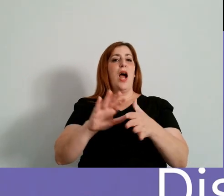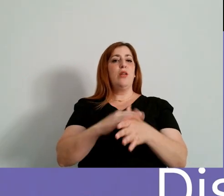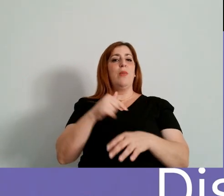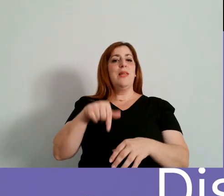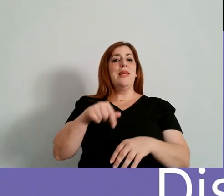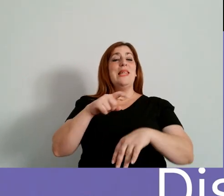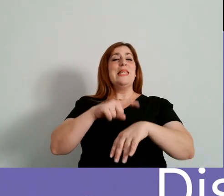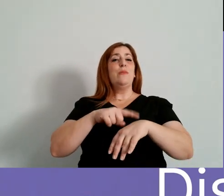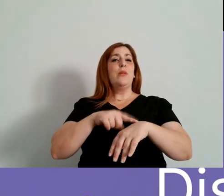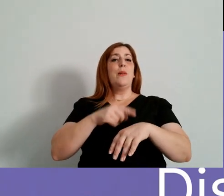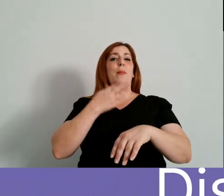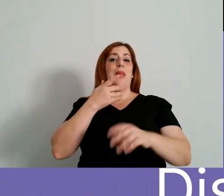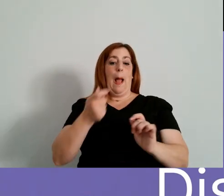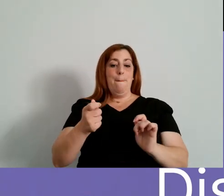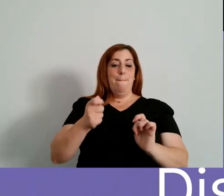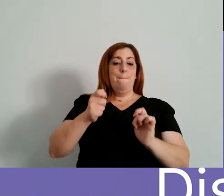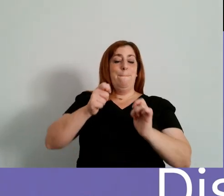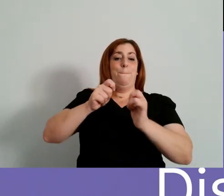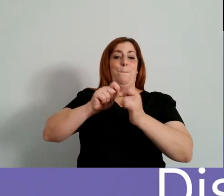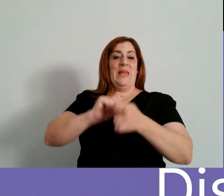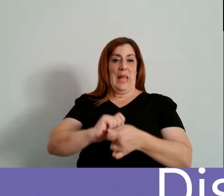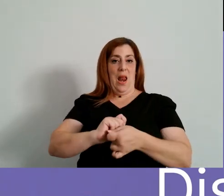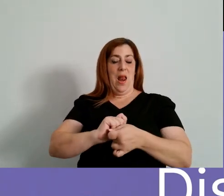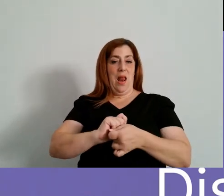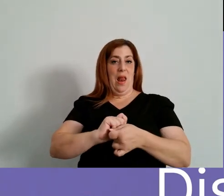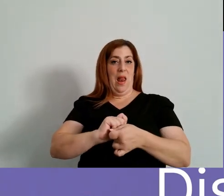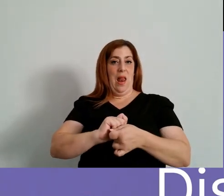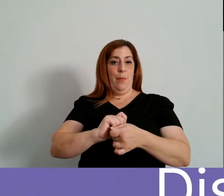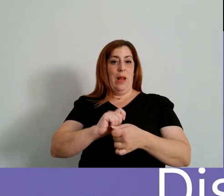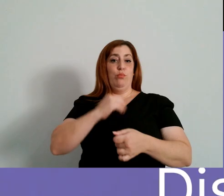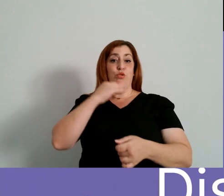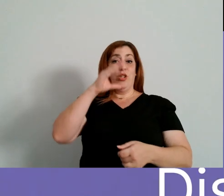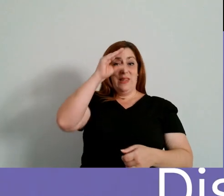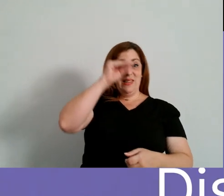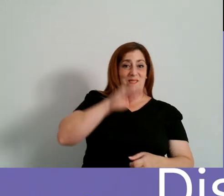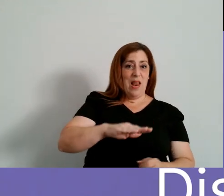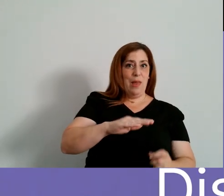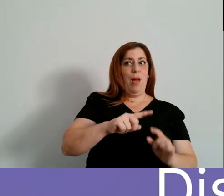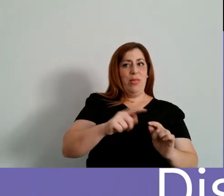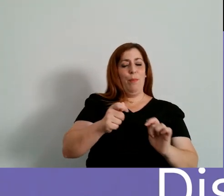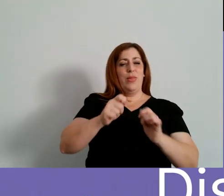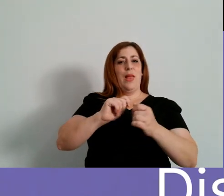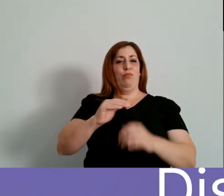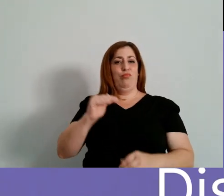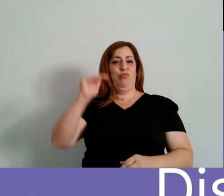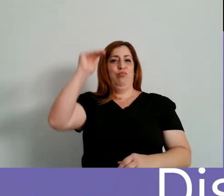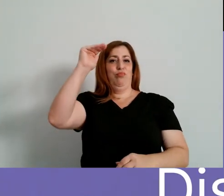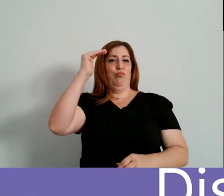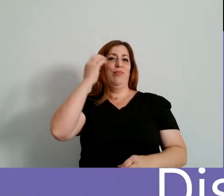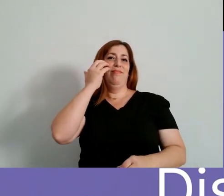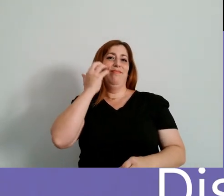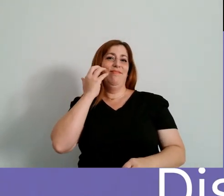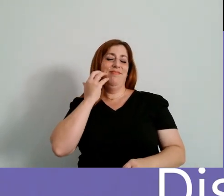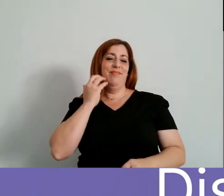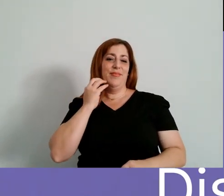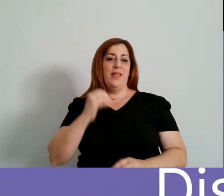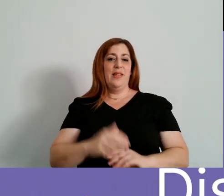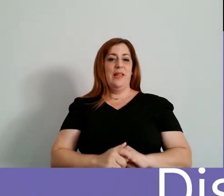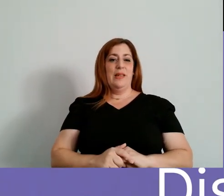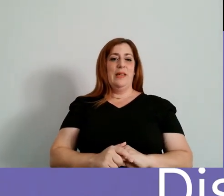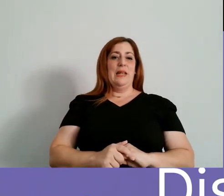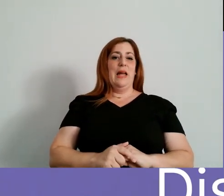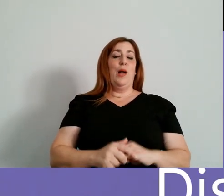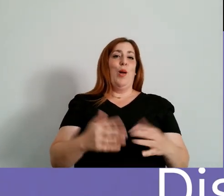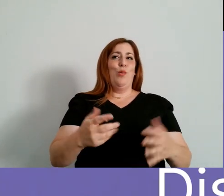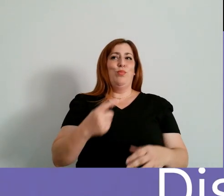a how to say his legal rights, yes, and because he's not small